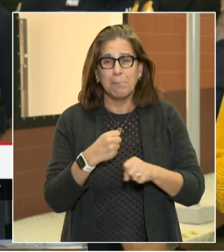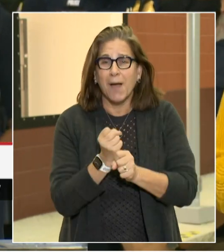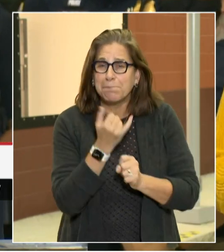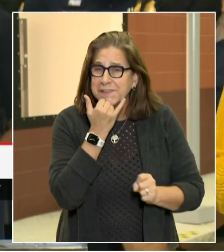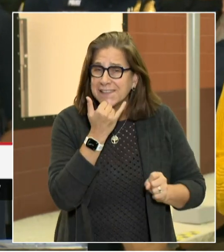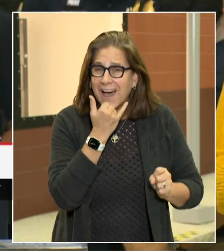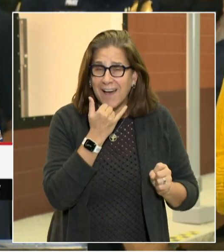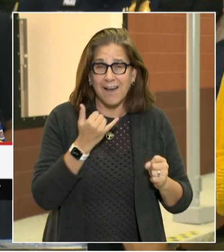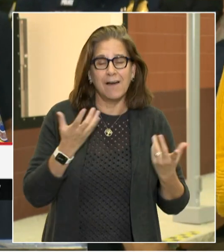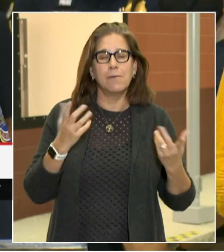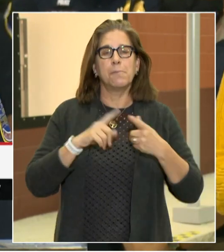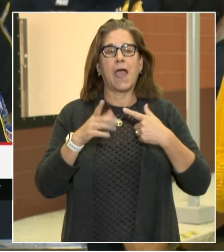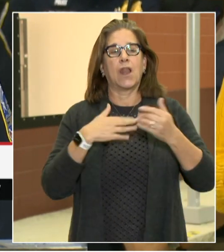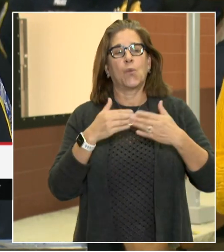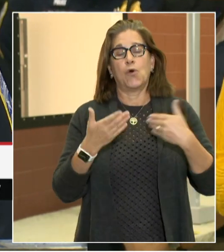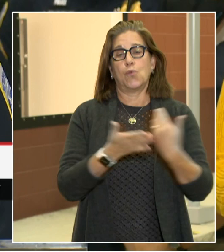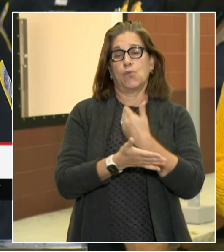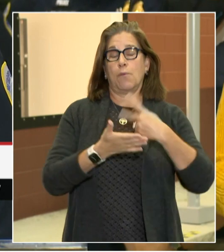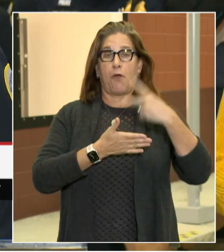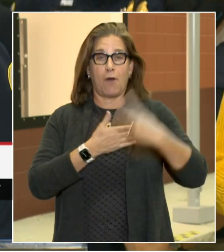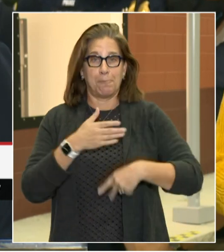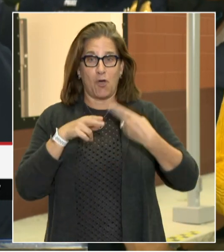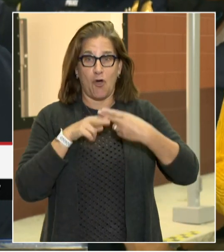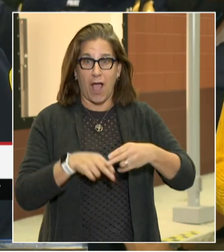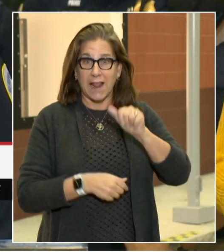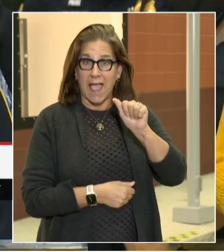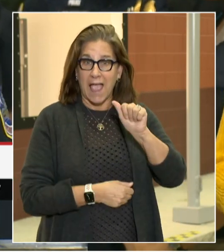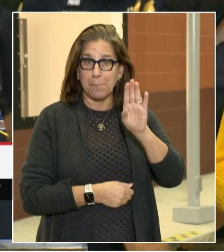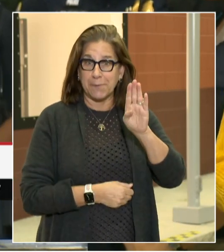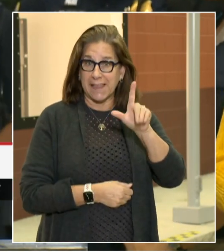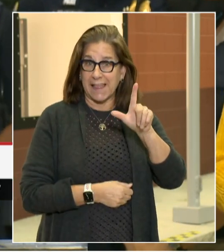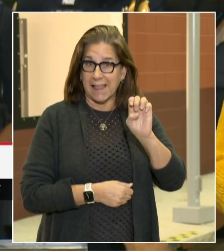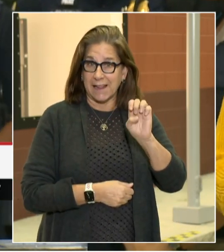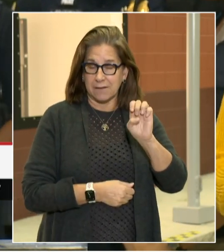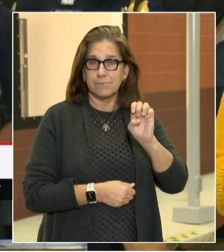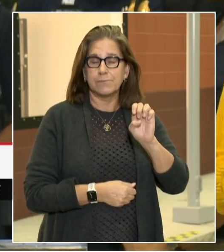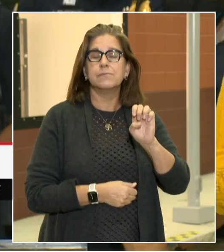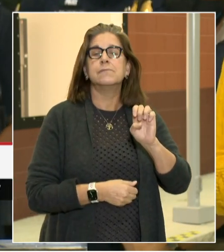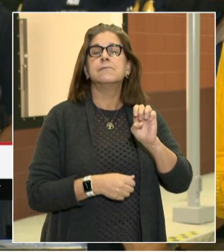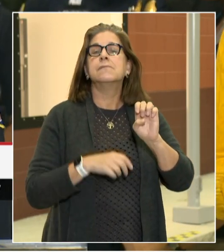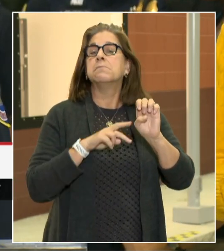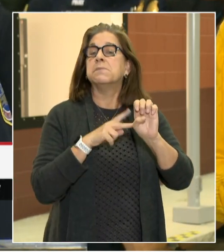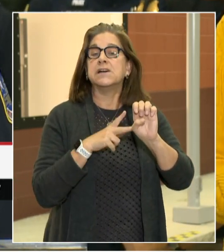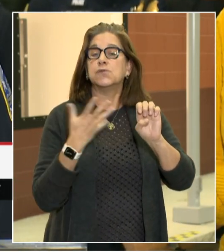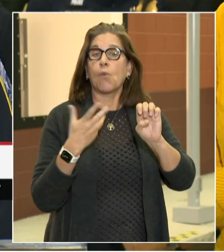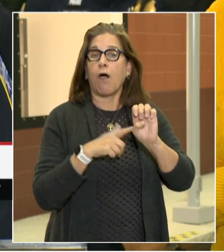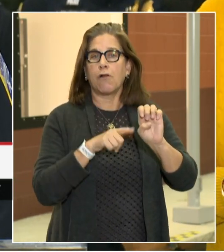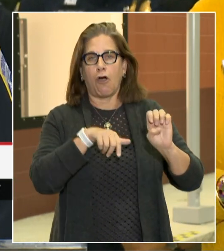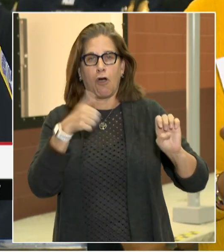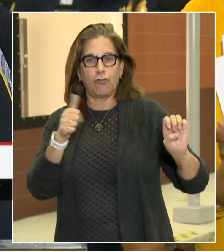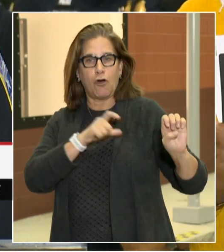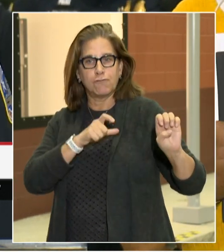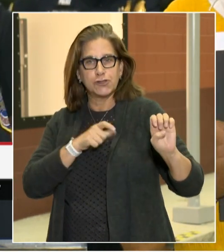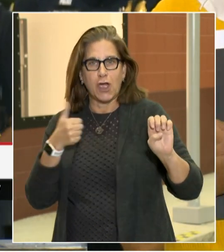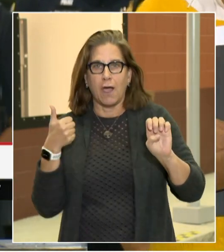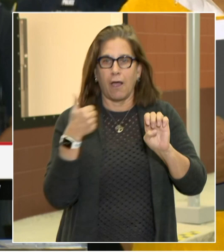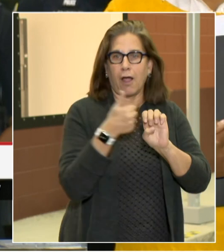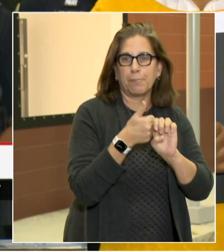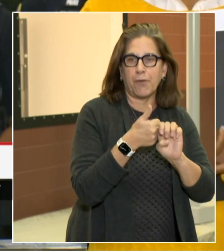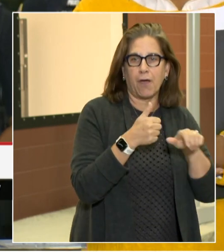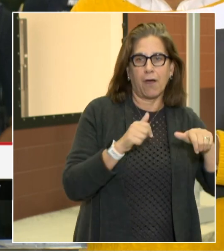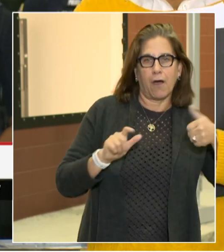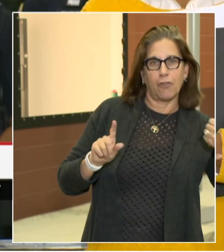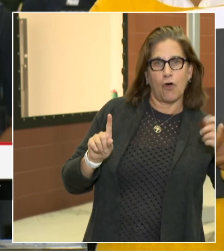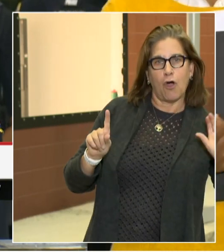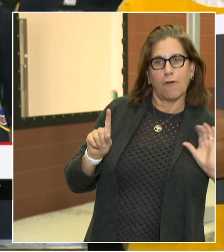care of by their fellow officers by being willing to be coached and corrected on the scene. When an officer